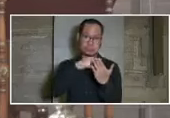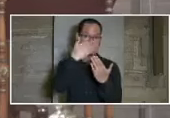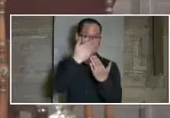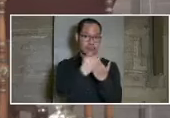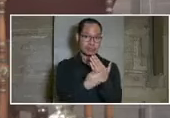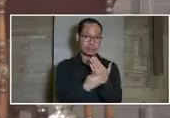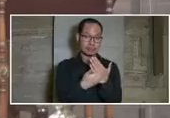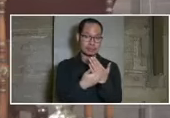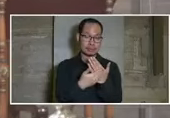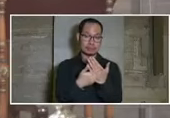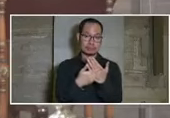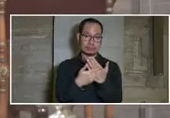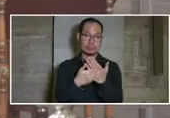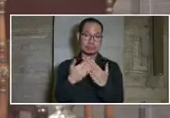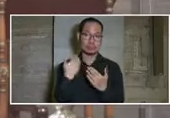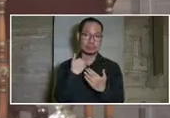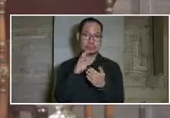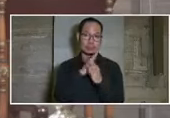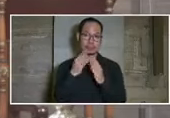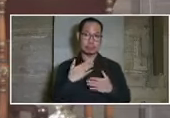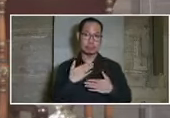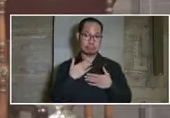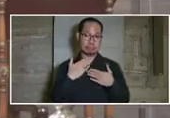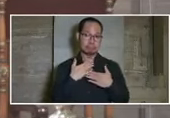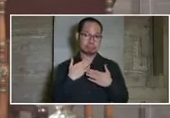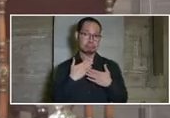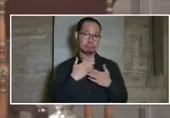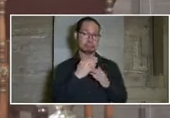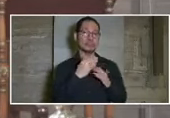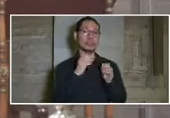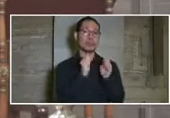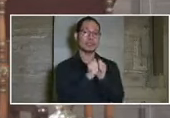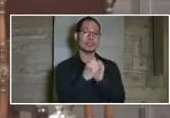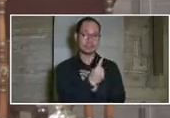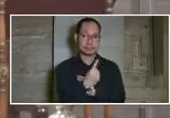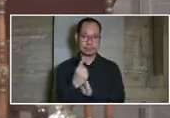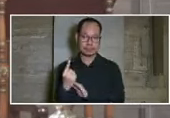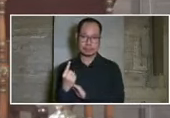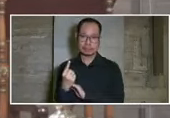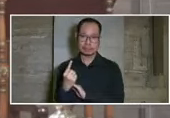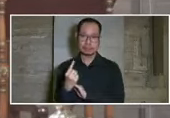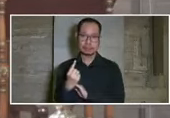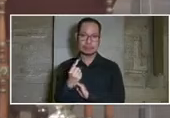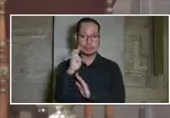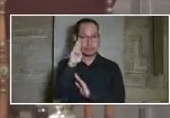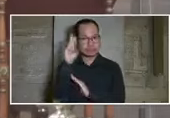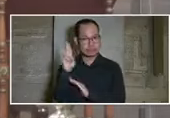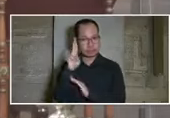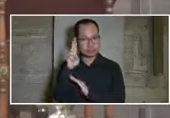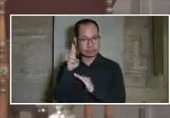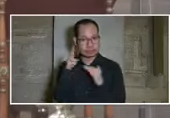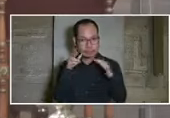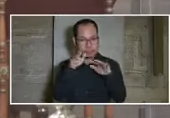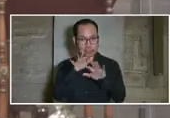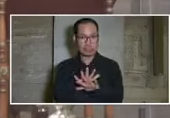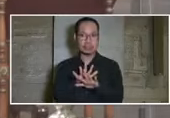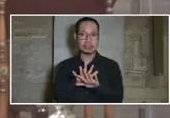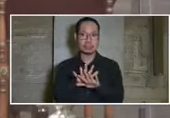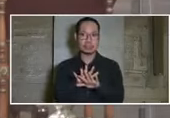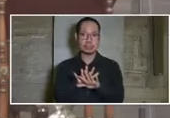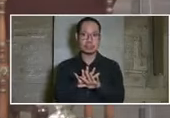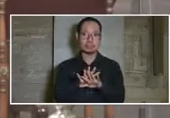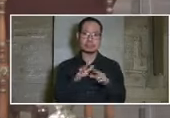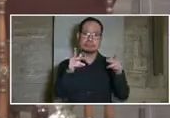saan pagkakatuwaan po namin ng aming mga sarili. And we would usually gather to